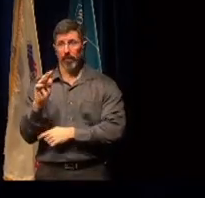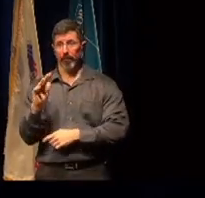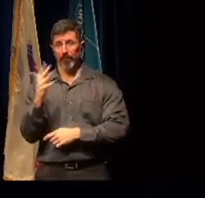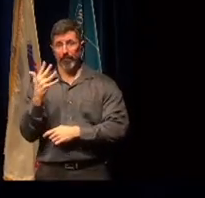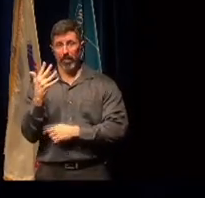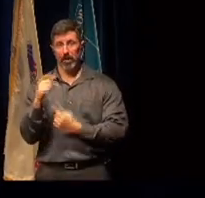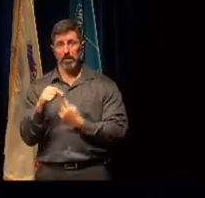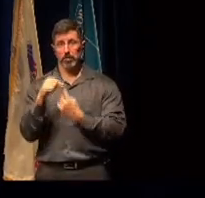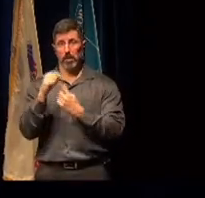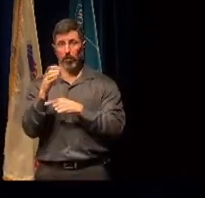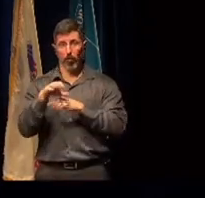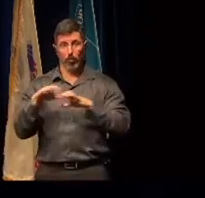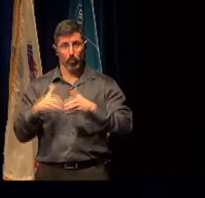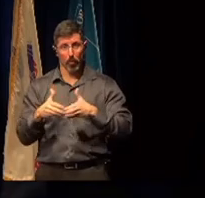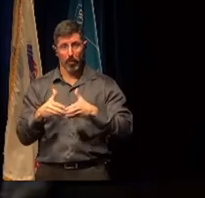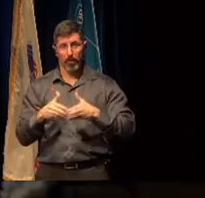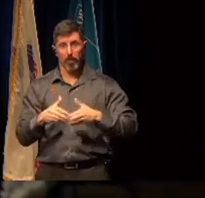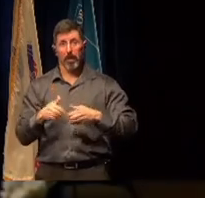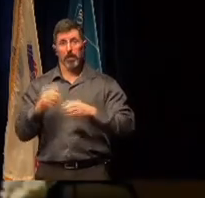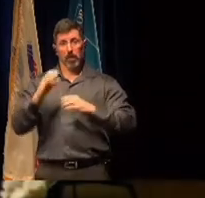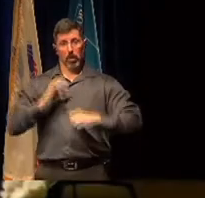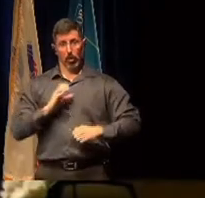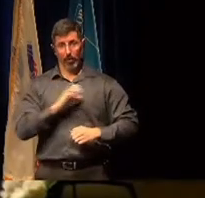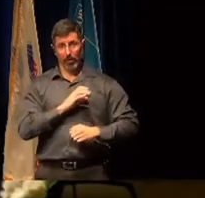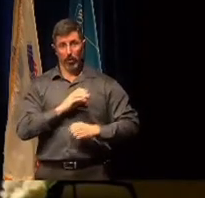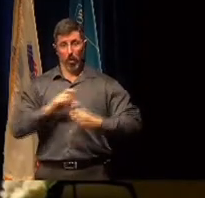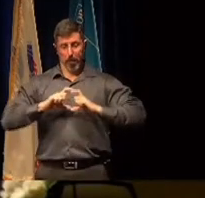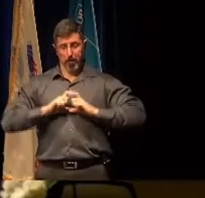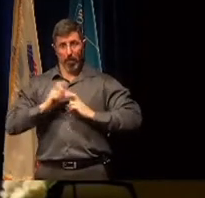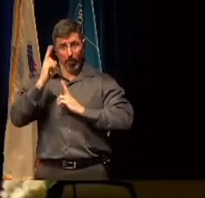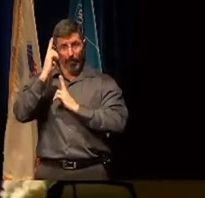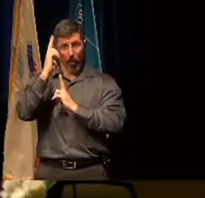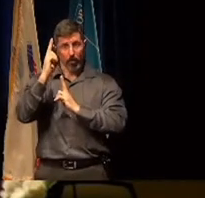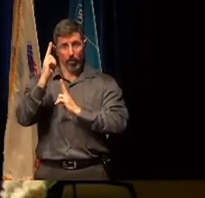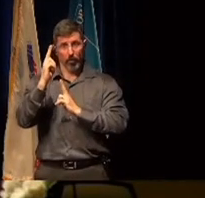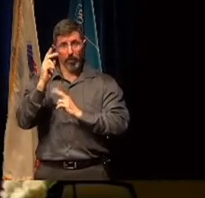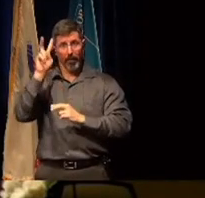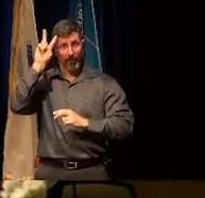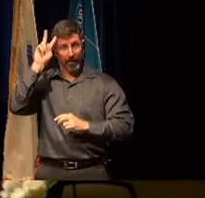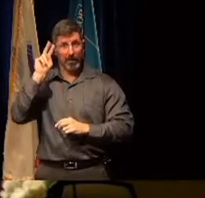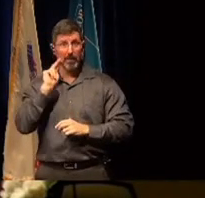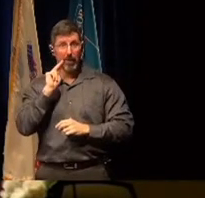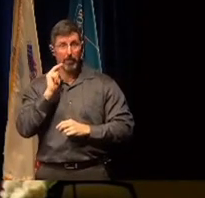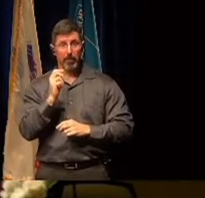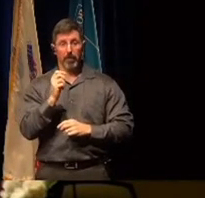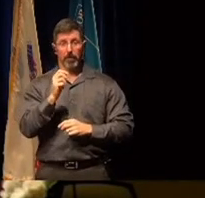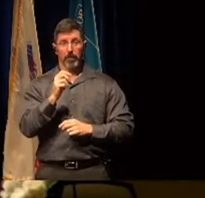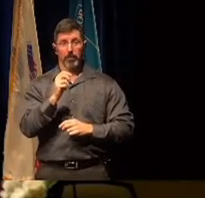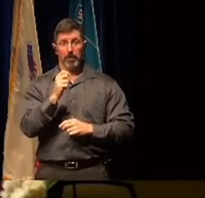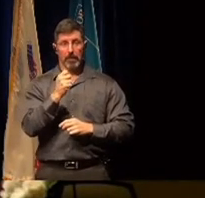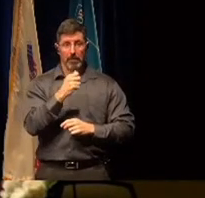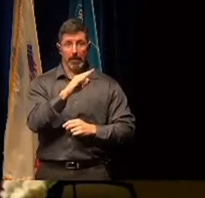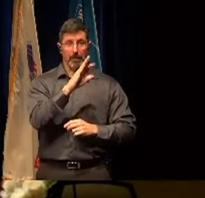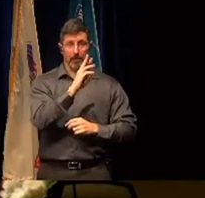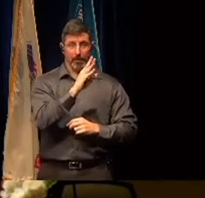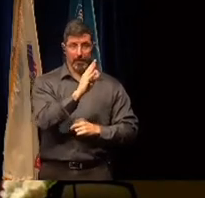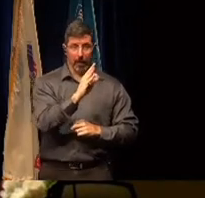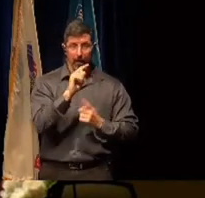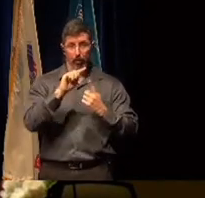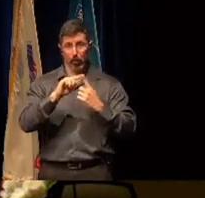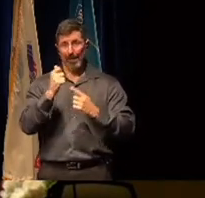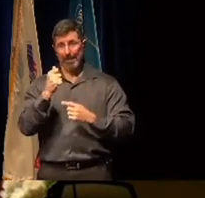Army, Congressional Medal of Honor, Vietnam, 1969 to 1970. We love you,